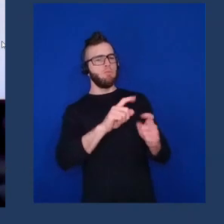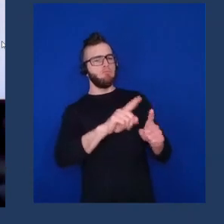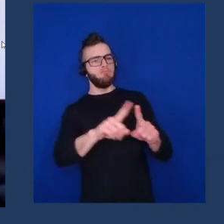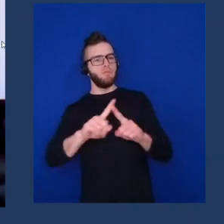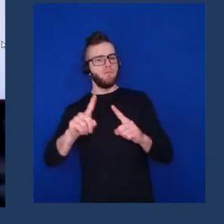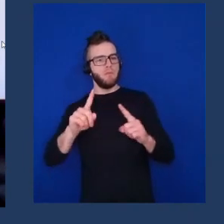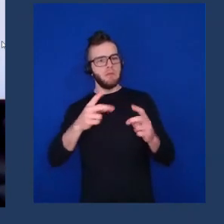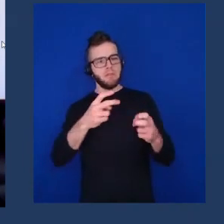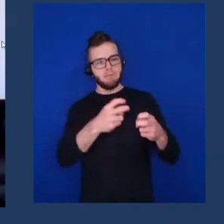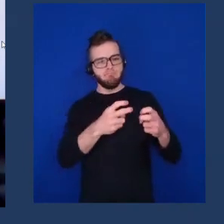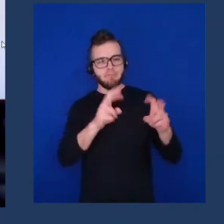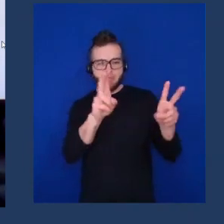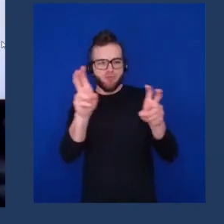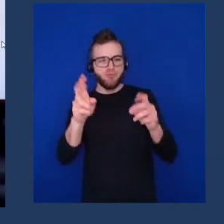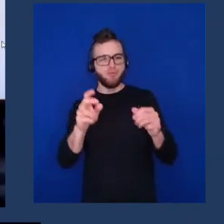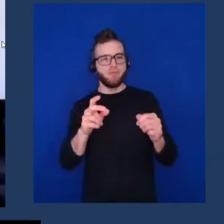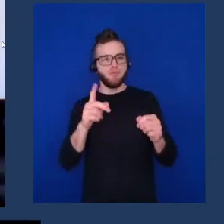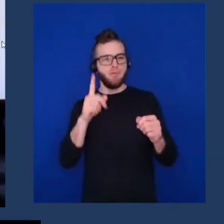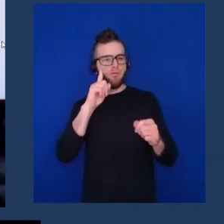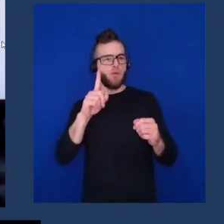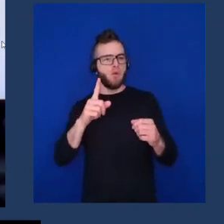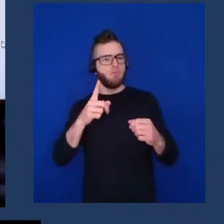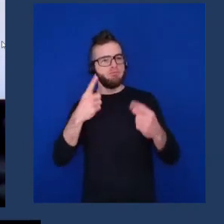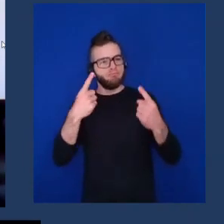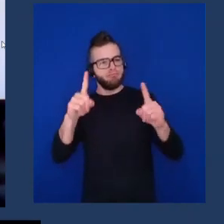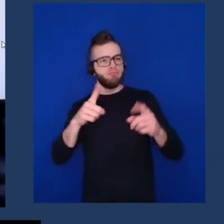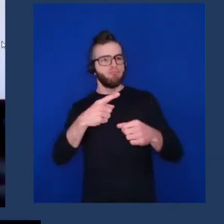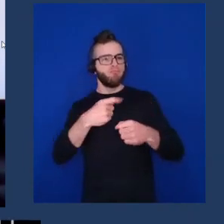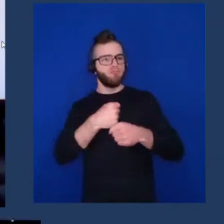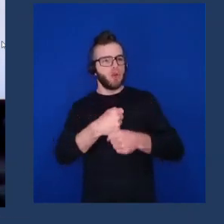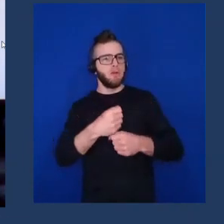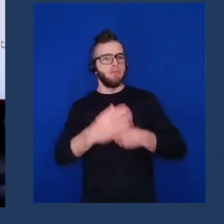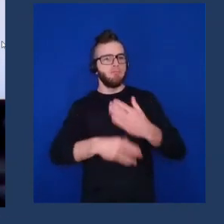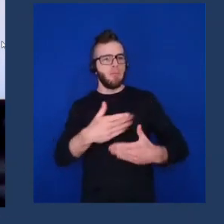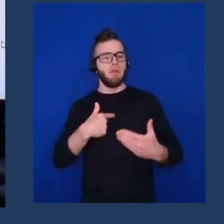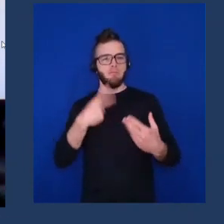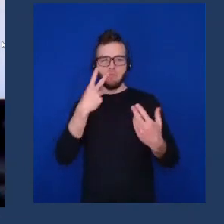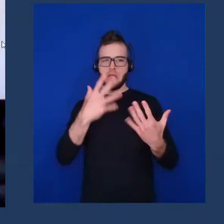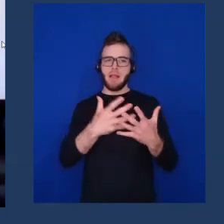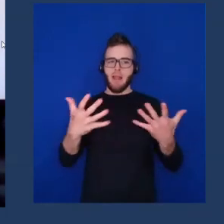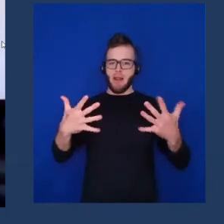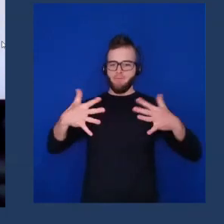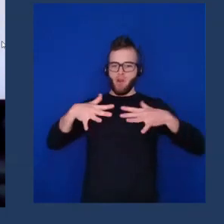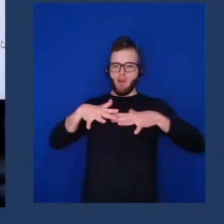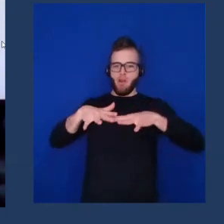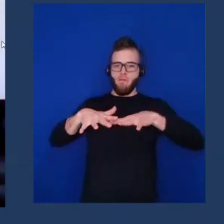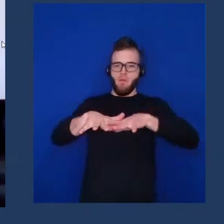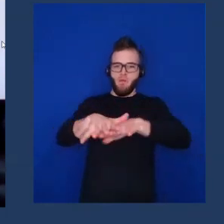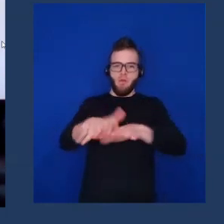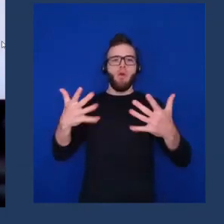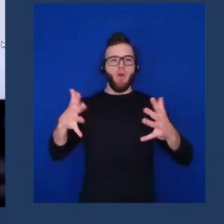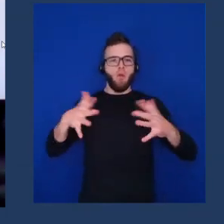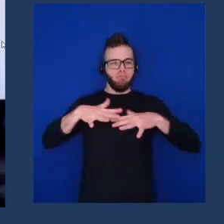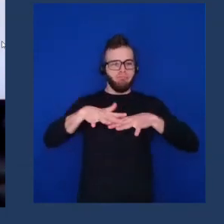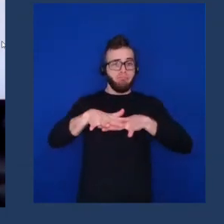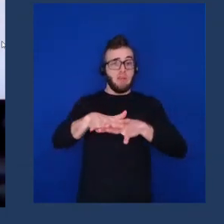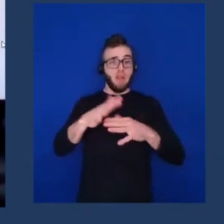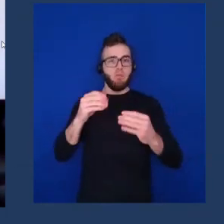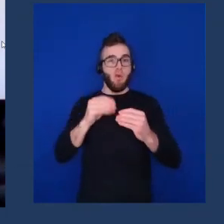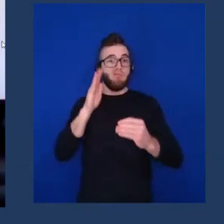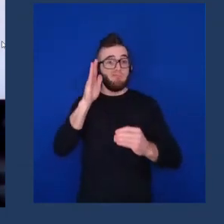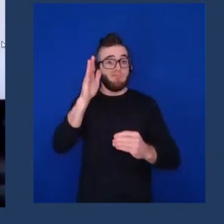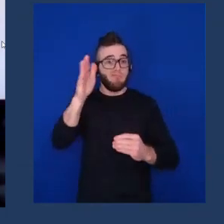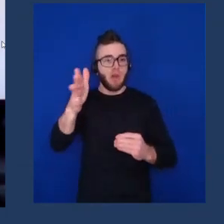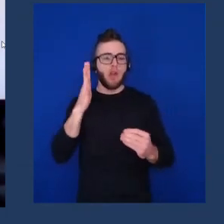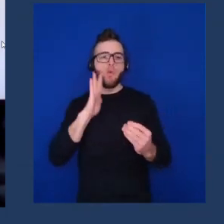for everyone. So I'm already seeing a lot of convergence in this space, and as we innovate more and more, I expect this to be even more